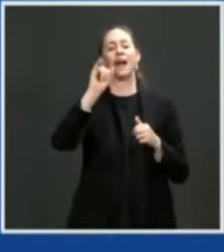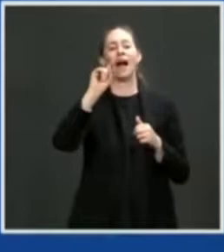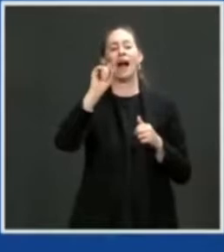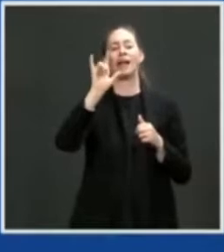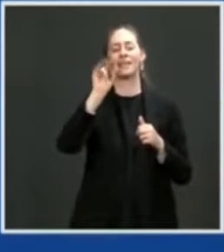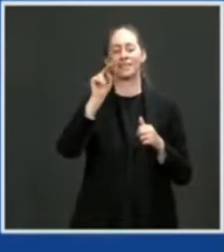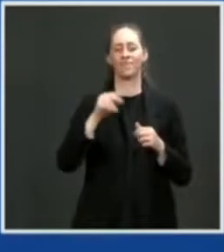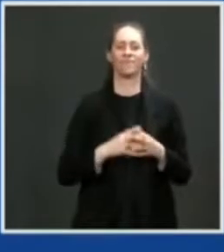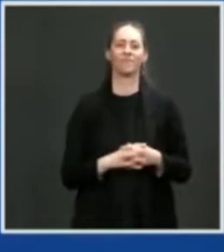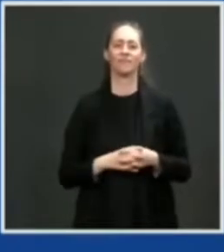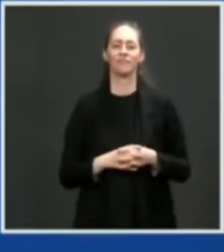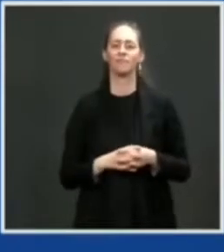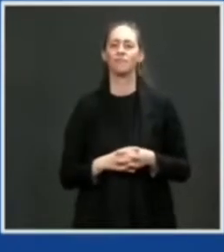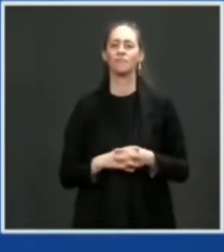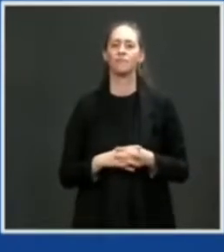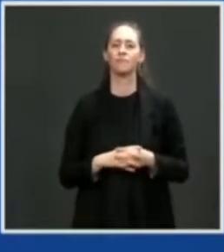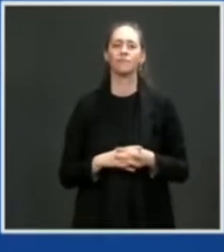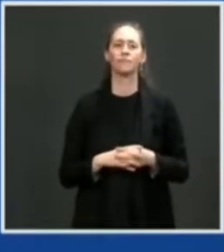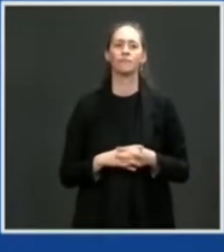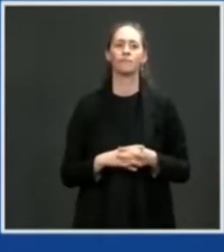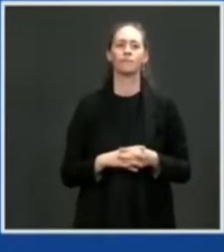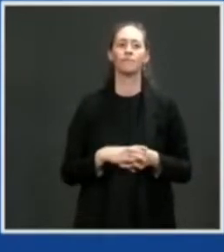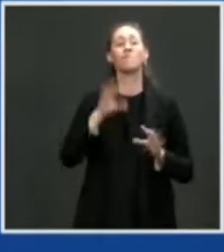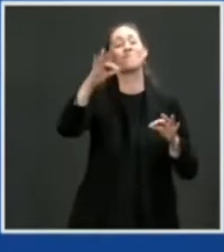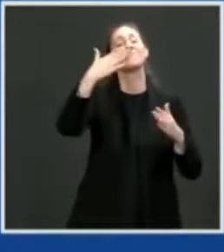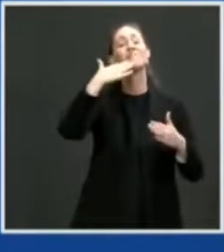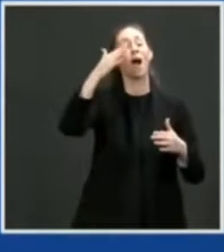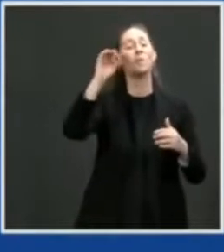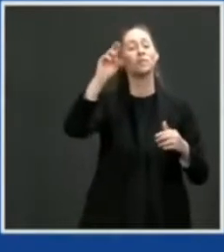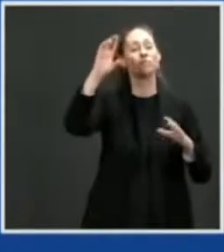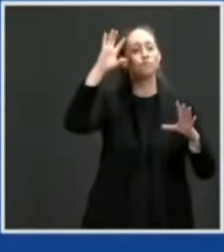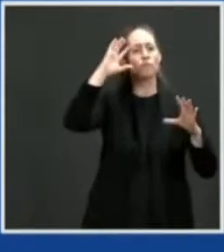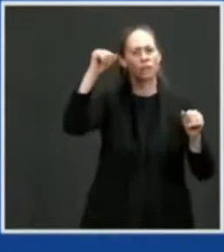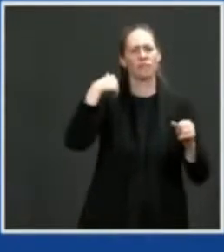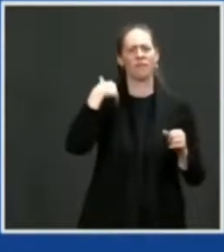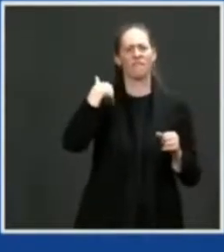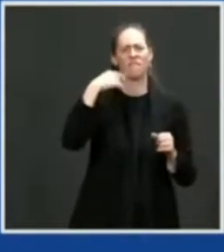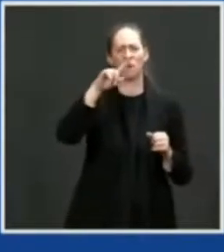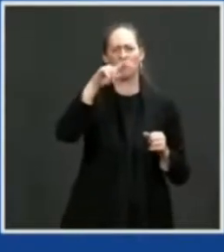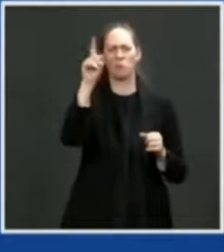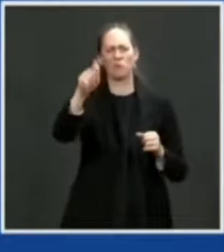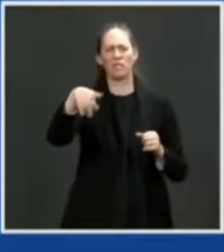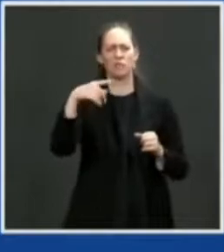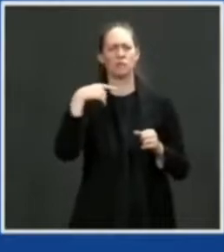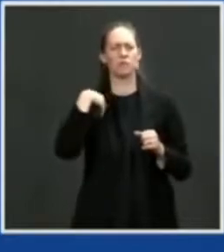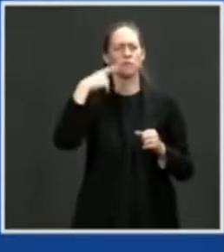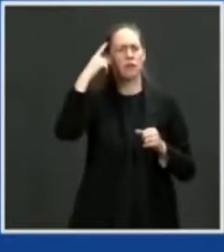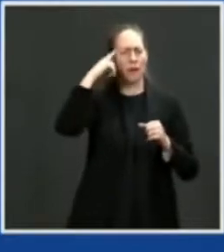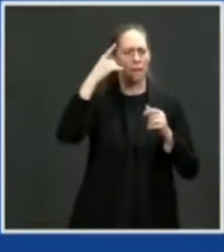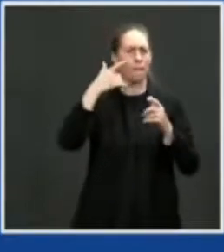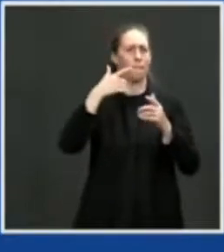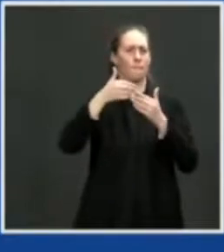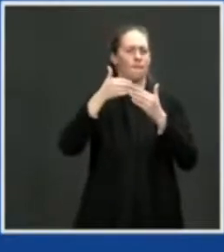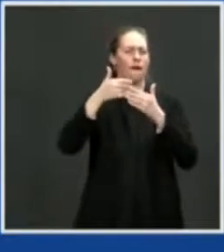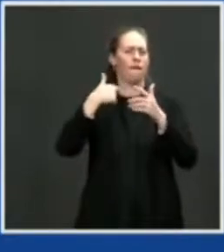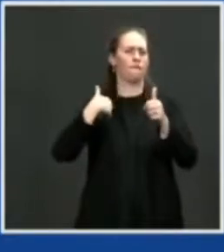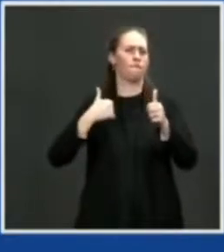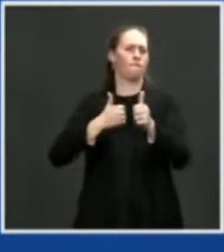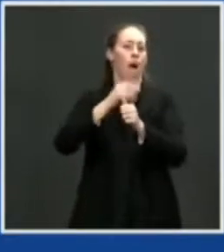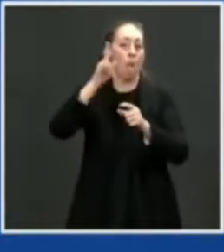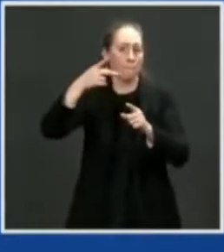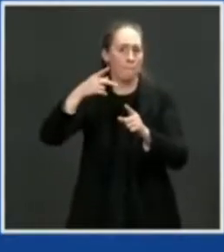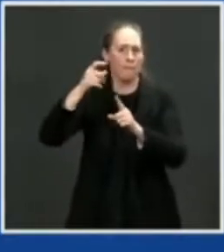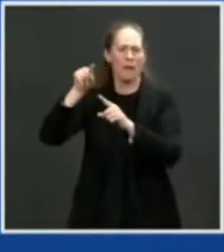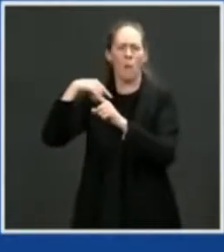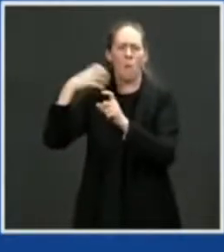Thank you very Caitlin, much, don't Mr. be like that I have a Christian. question for you, but first, I'd like to follow up on a question from Yamiche, Ooh, and that's on hey. the That counts as filibuster. a question, but